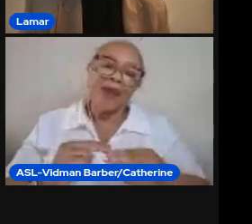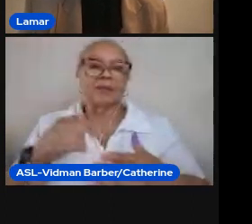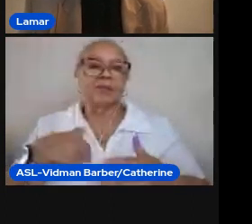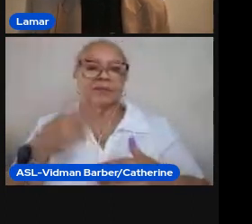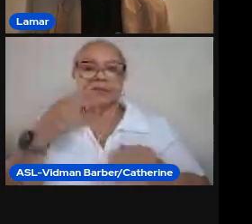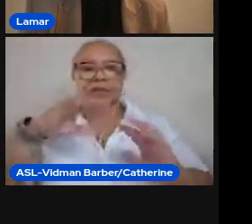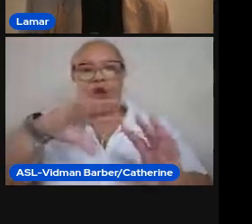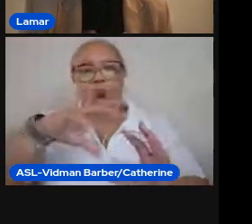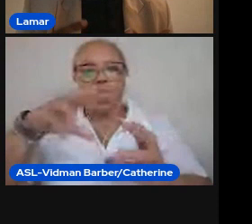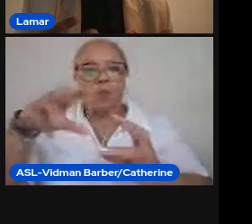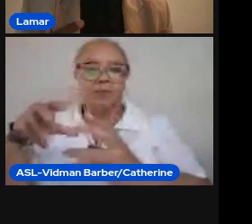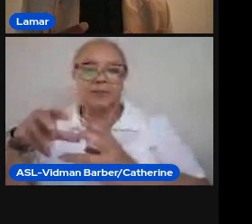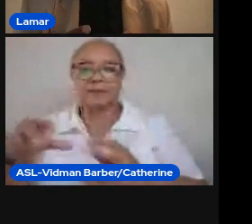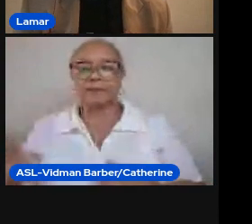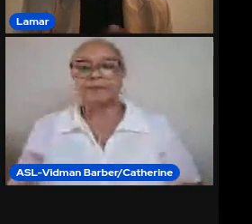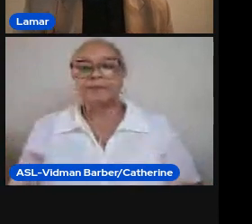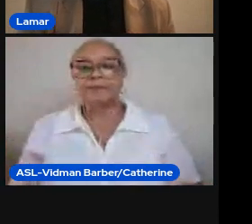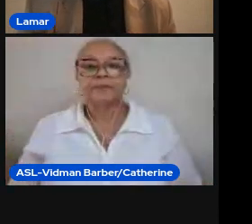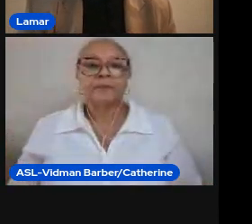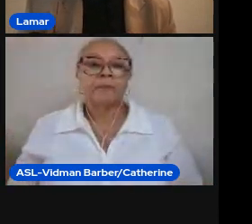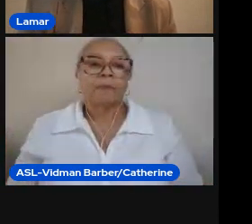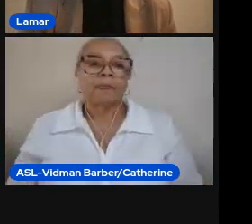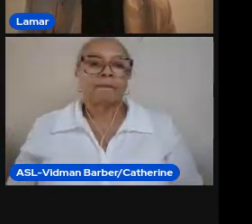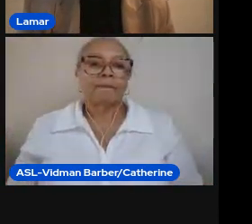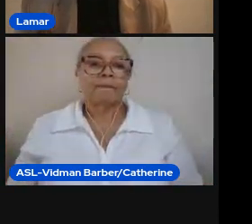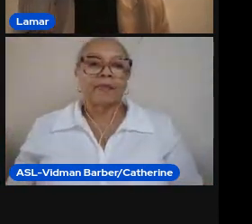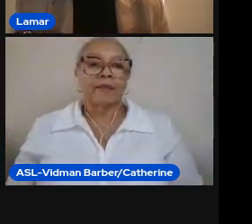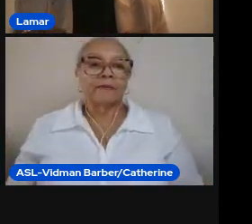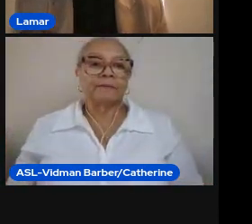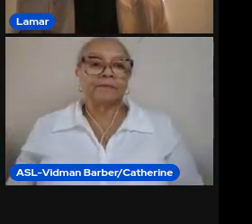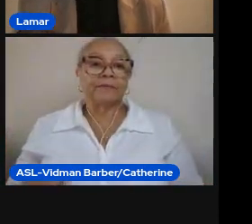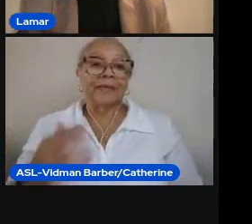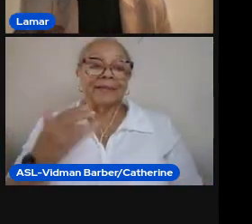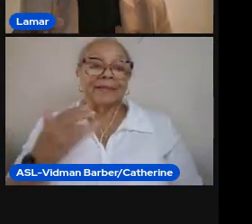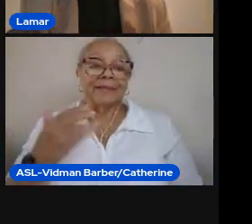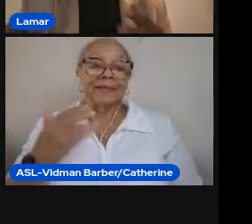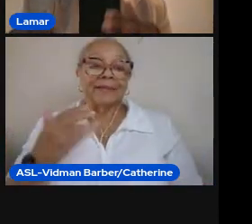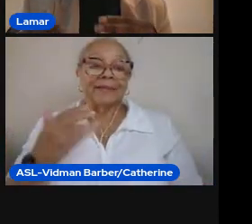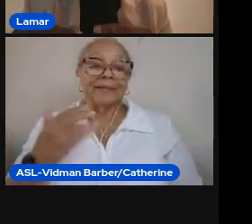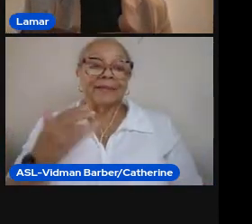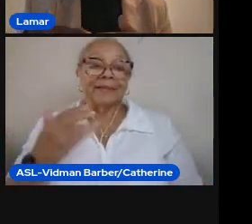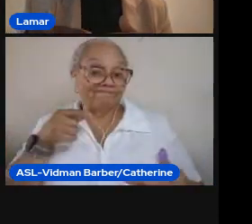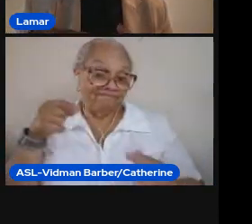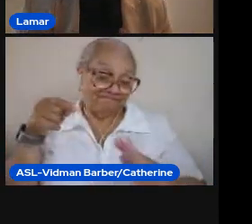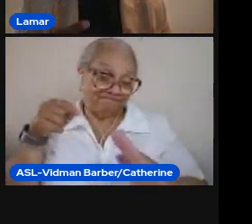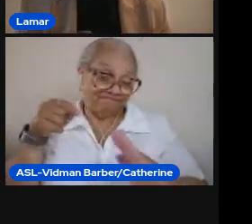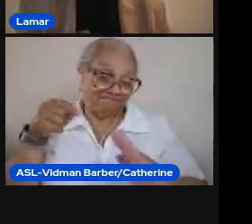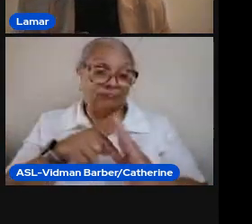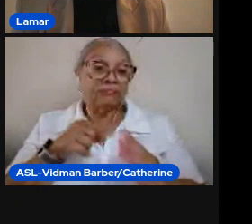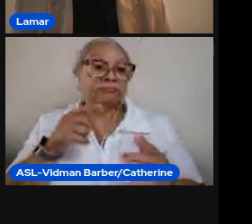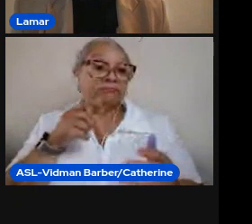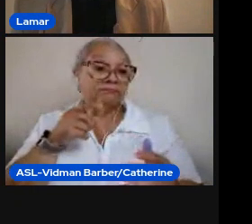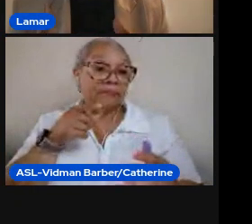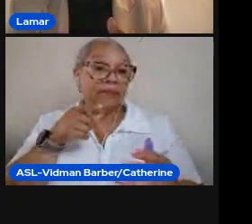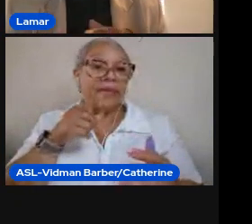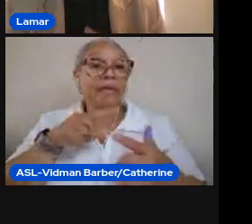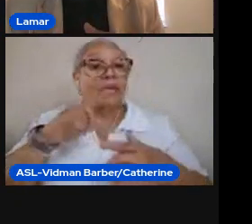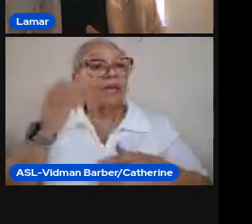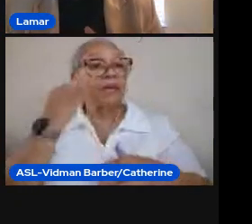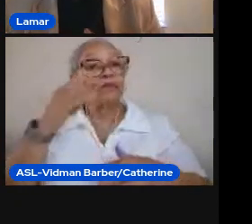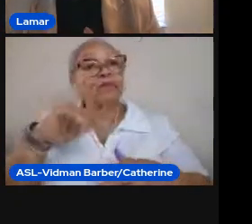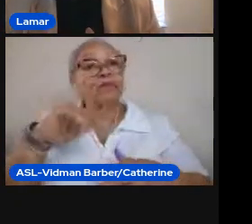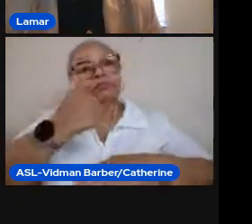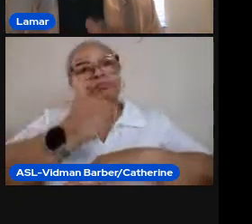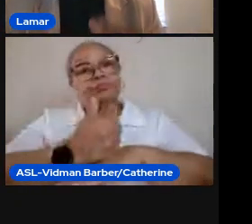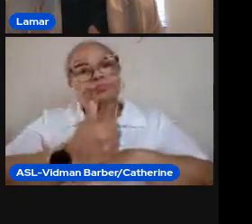globally. Now, down to the nitty-gritty. So, like, if we were to implement a conjugated